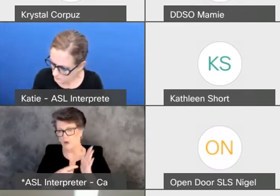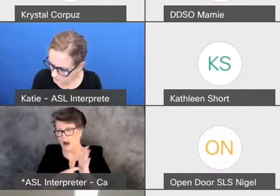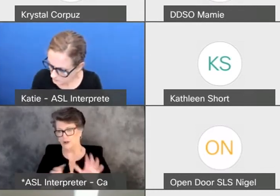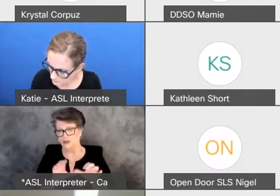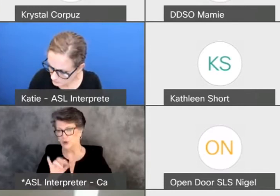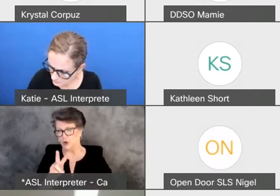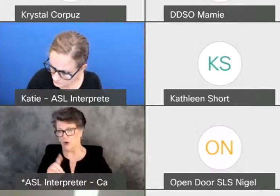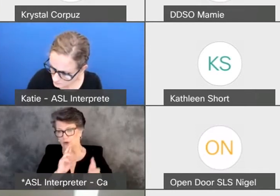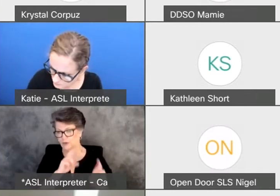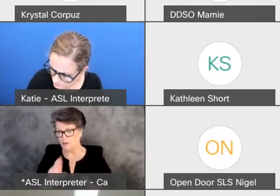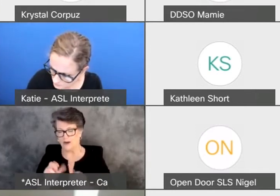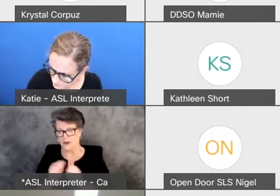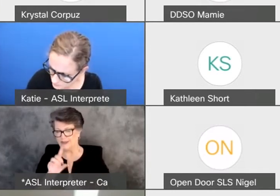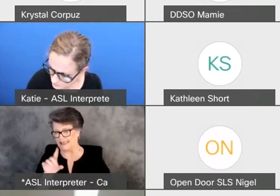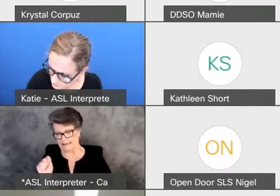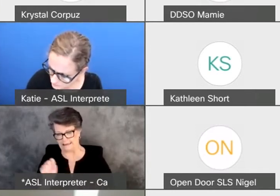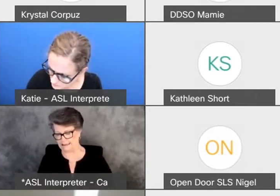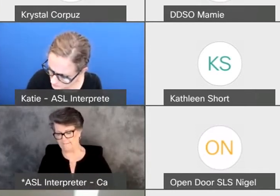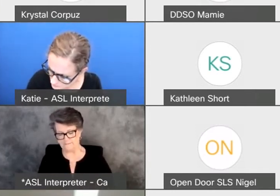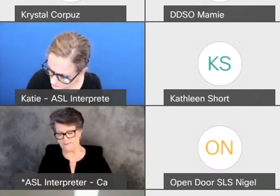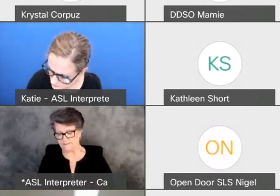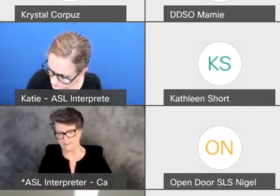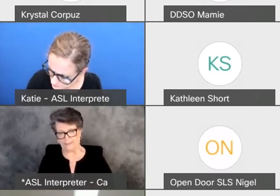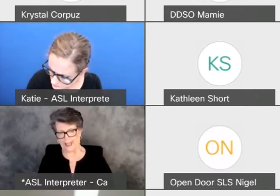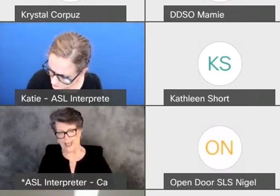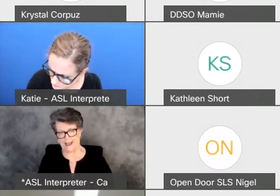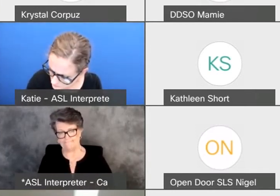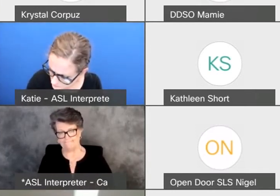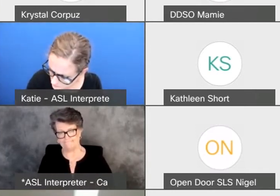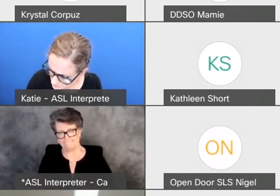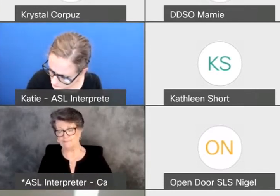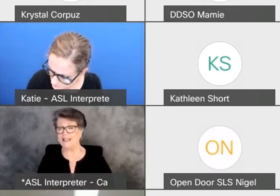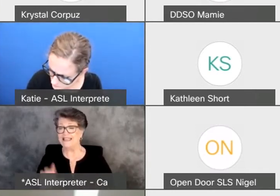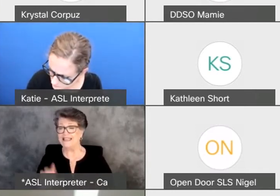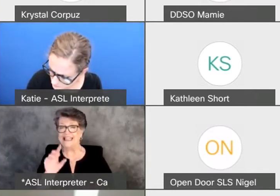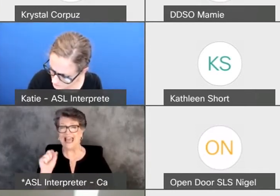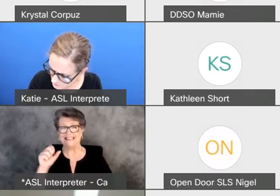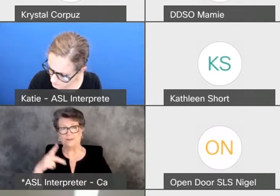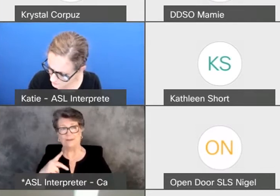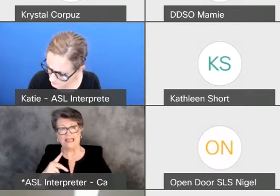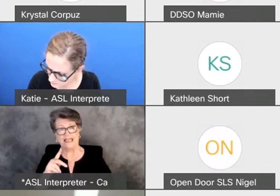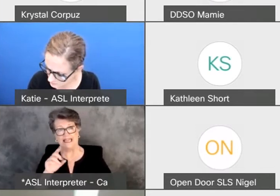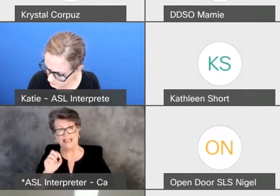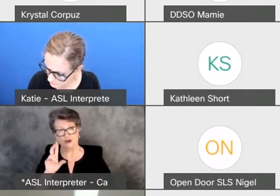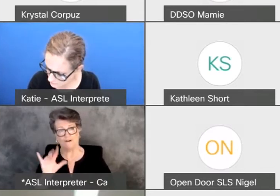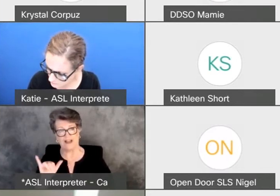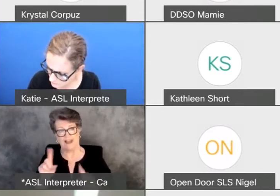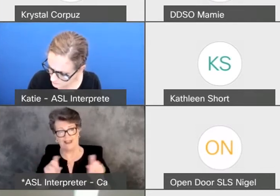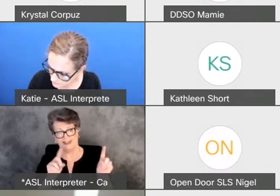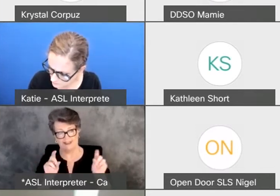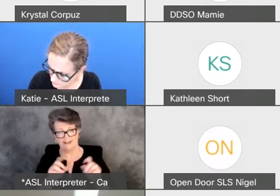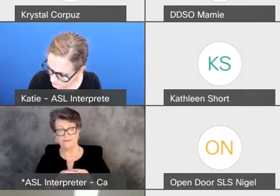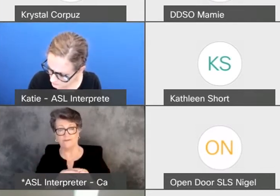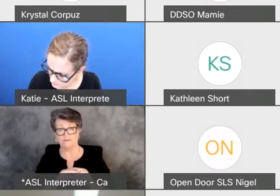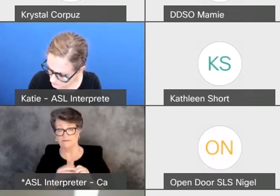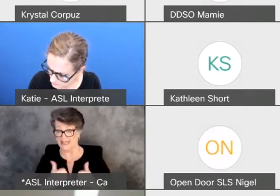like we were previously with DDS. All right, the DSP surveys. Has